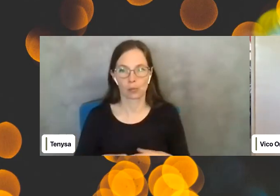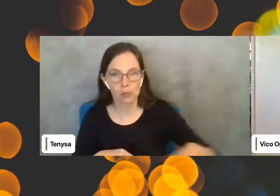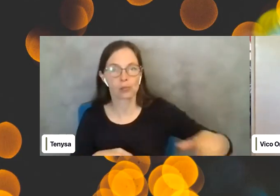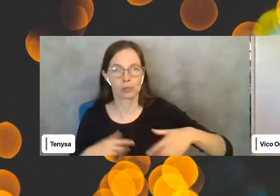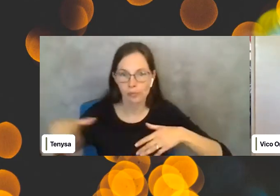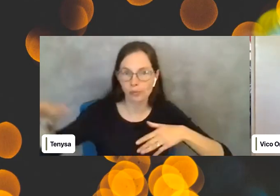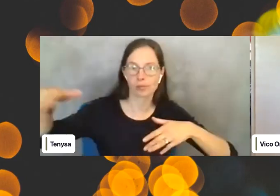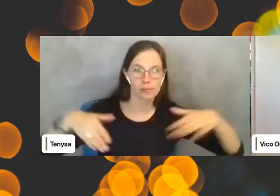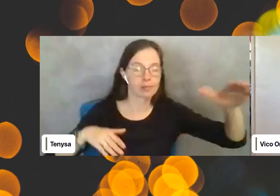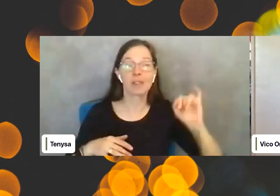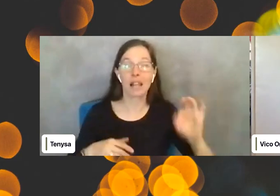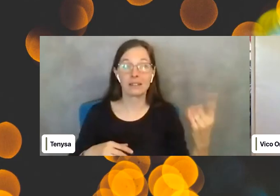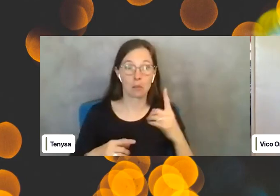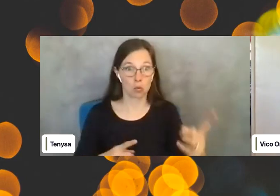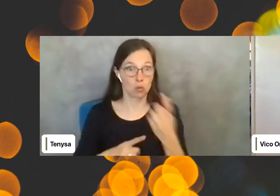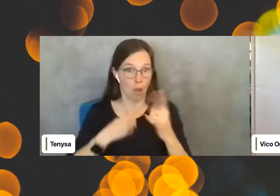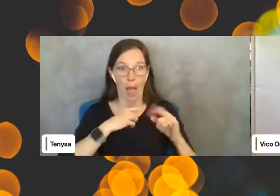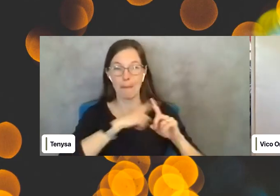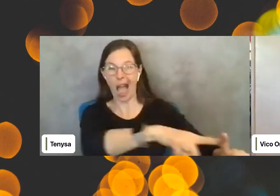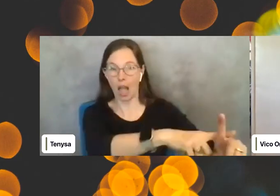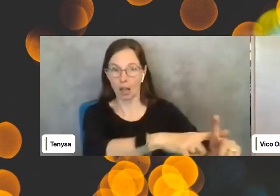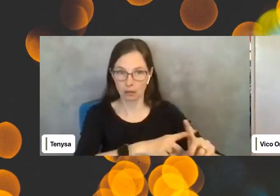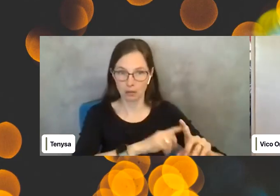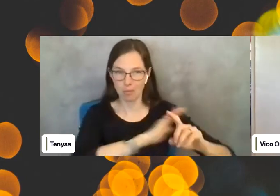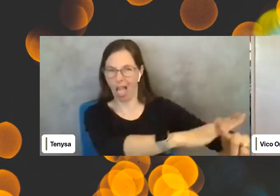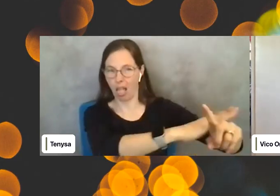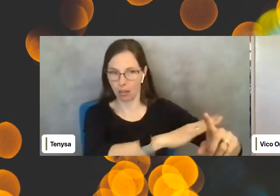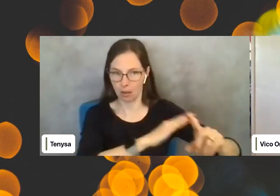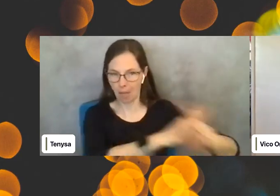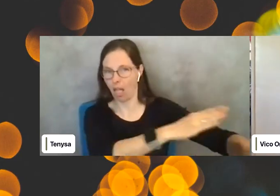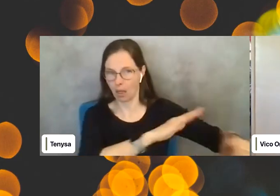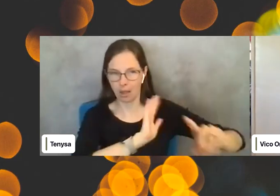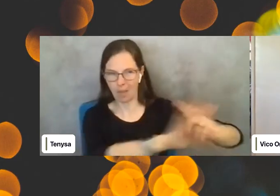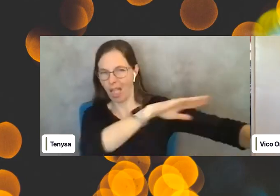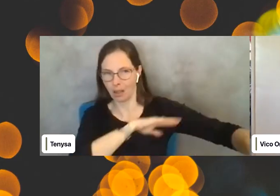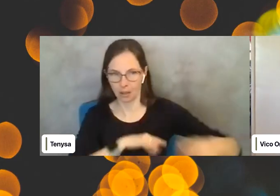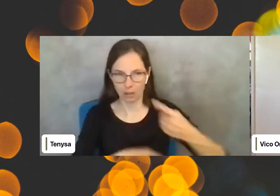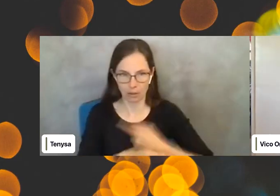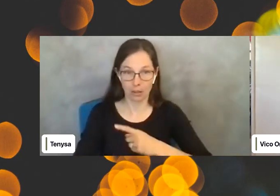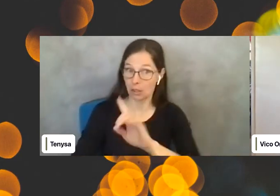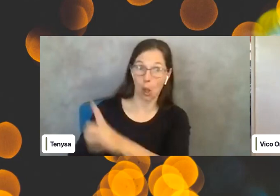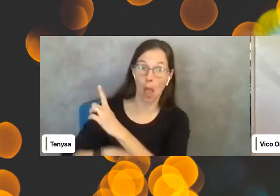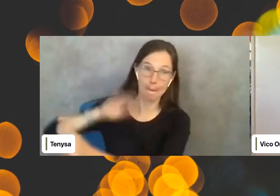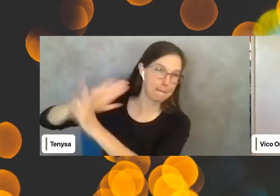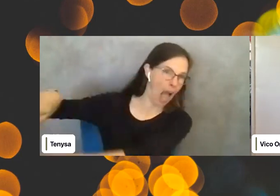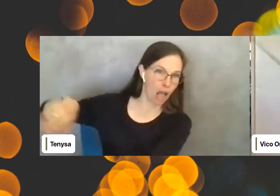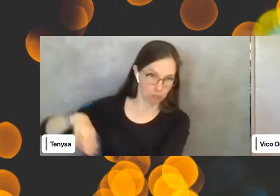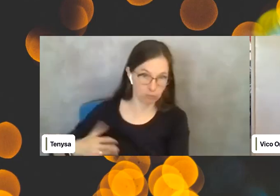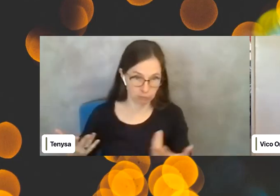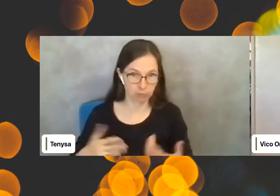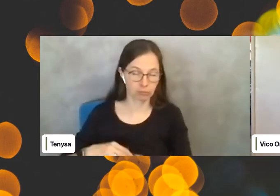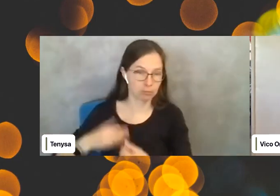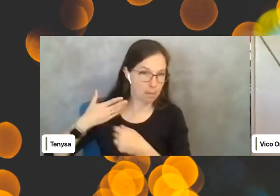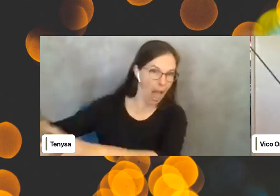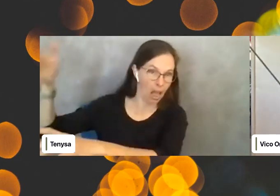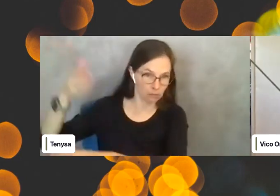So that way, if anyone's coming at you, you're just like, bah, whack it away, whack it away. If someone's coming at you, bam, whack it away, whack it